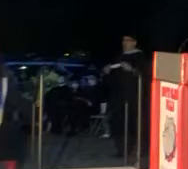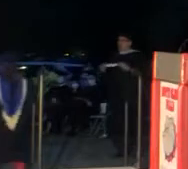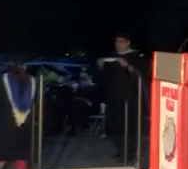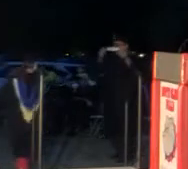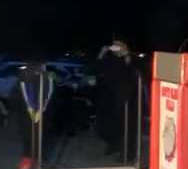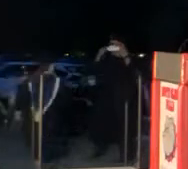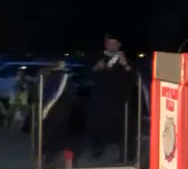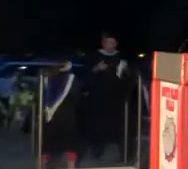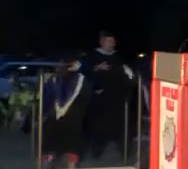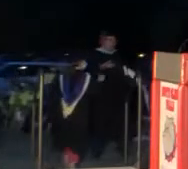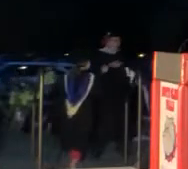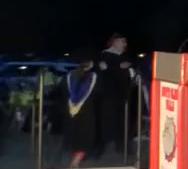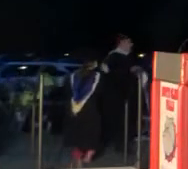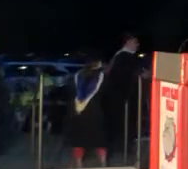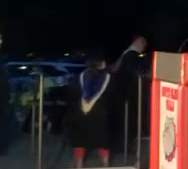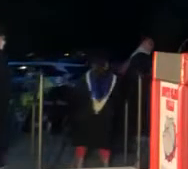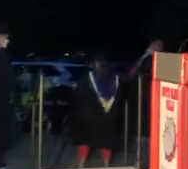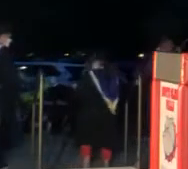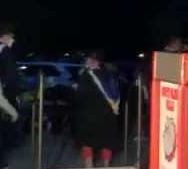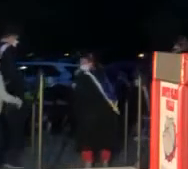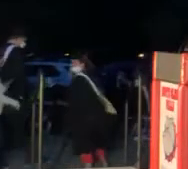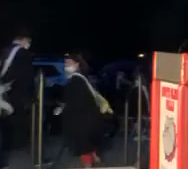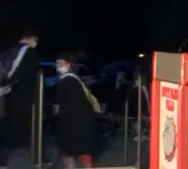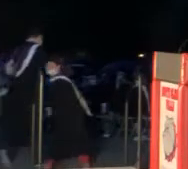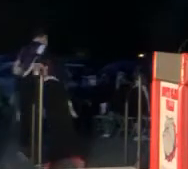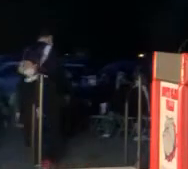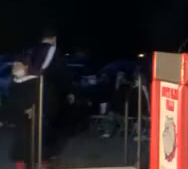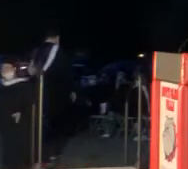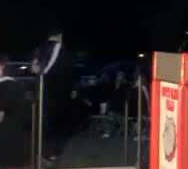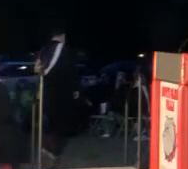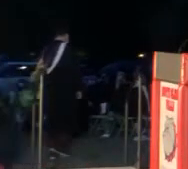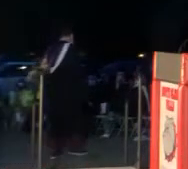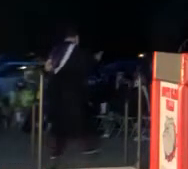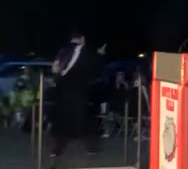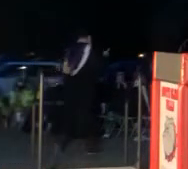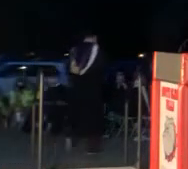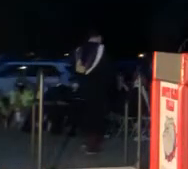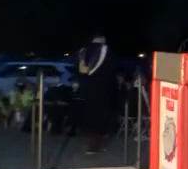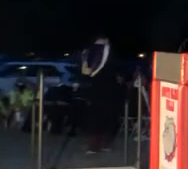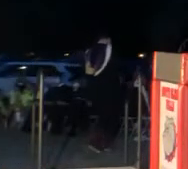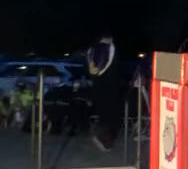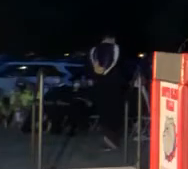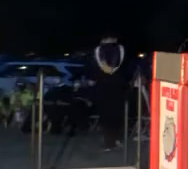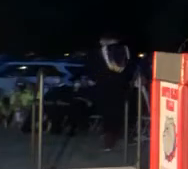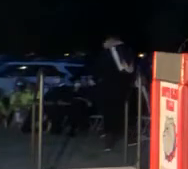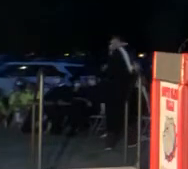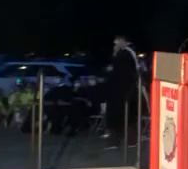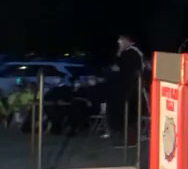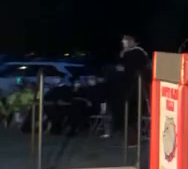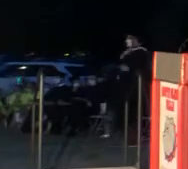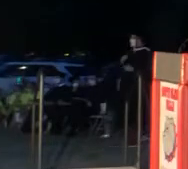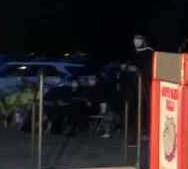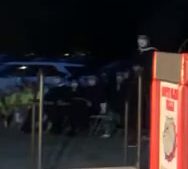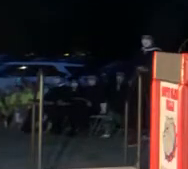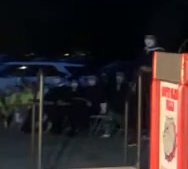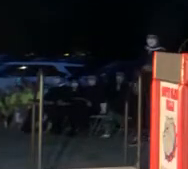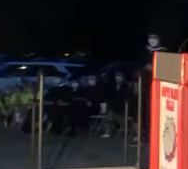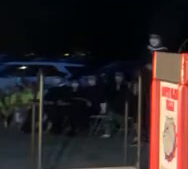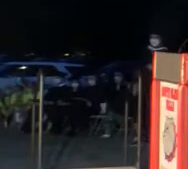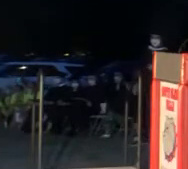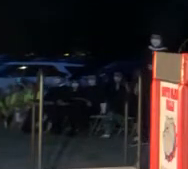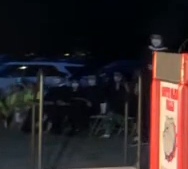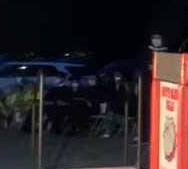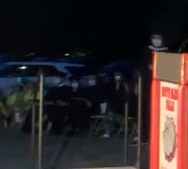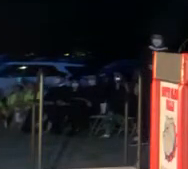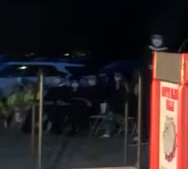night. And I think we're tuned in here on 104.3 if y'all can hear me out there. We're hanging out here. I think we're going